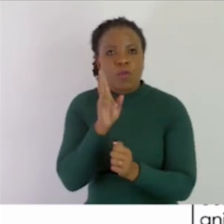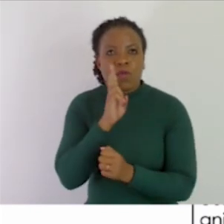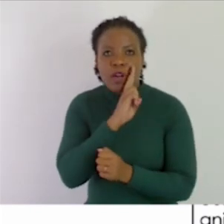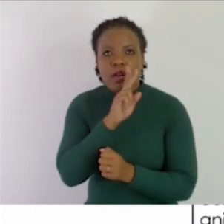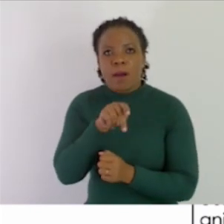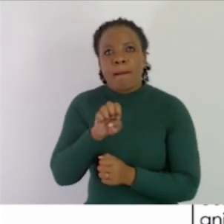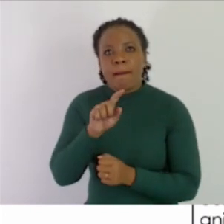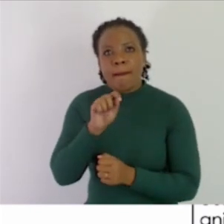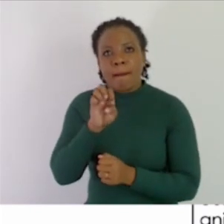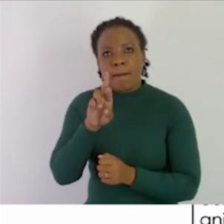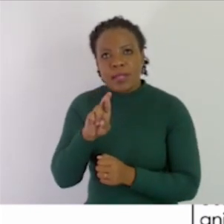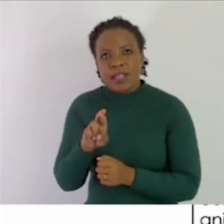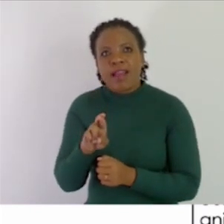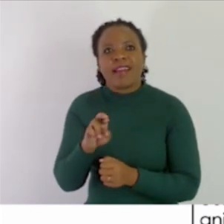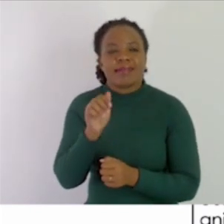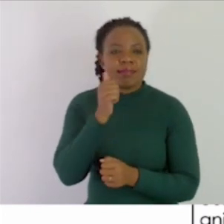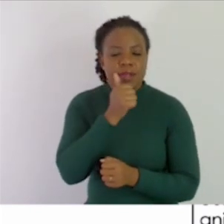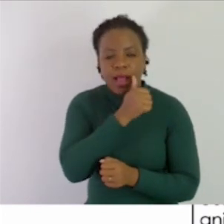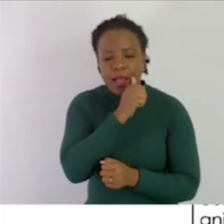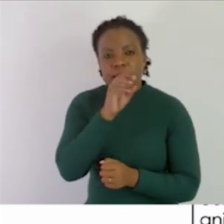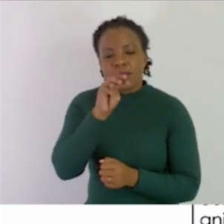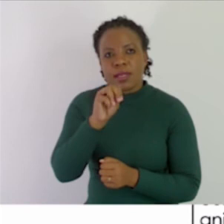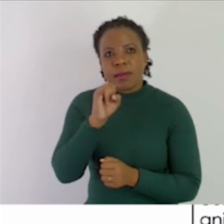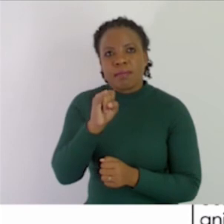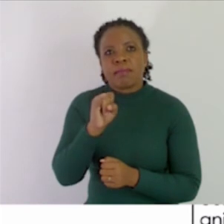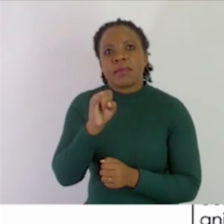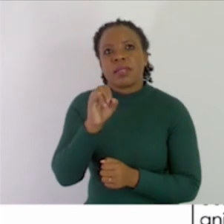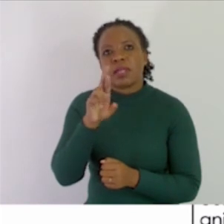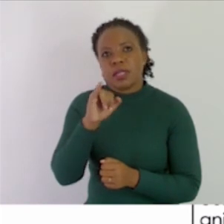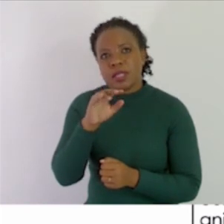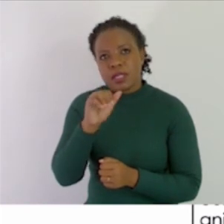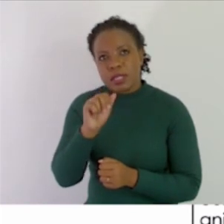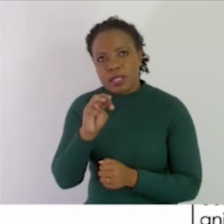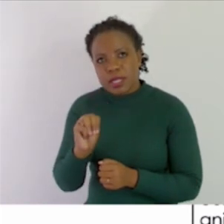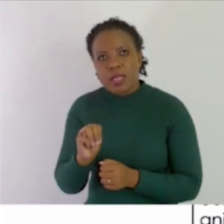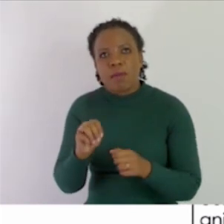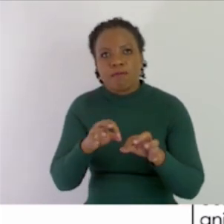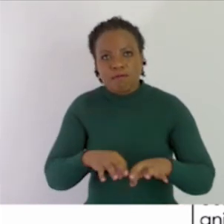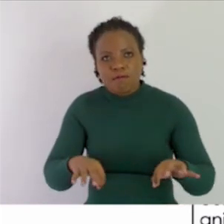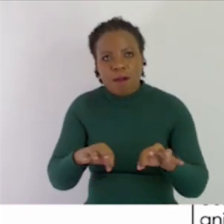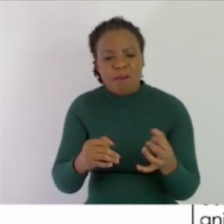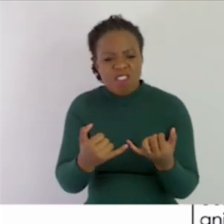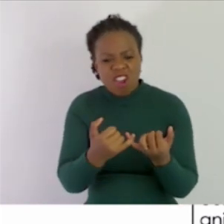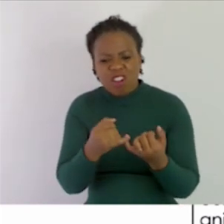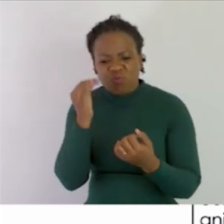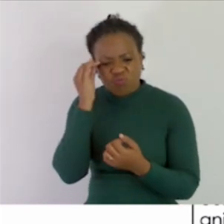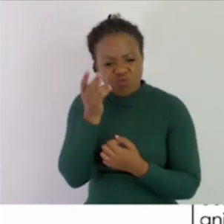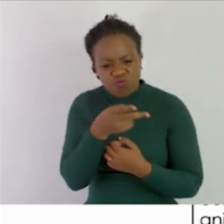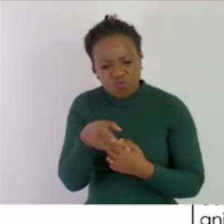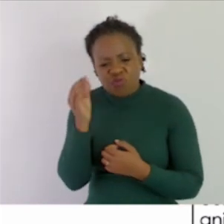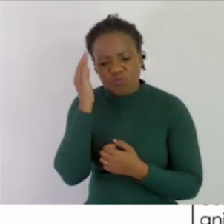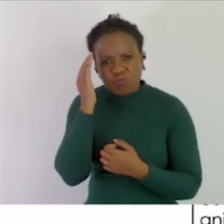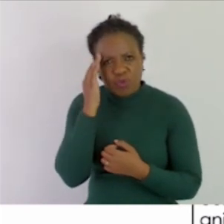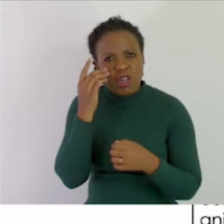with Uncle Peter and Aunt Miriam on the farm. The cousins knew each other well and loved being together all